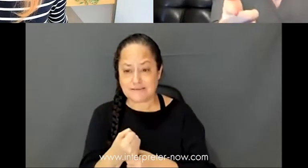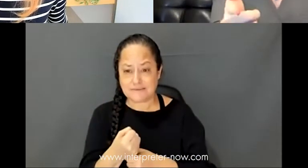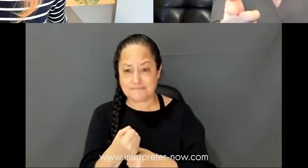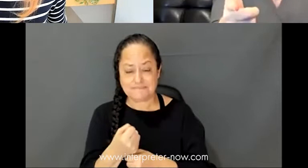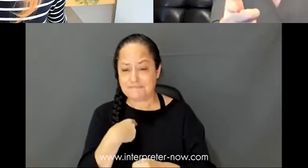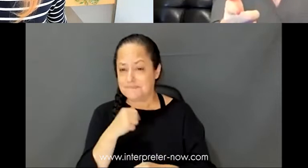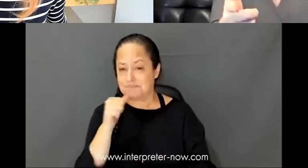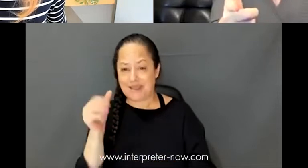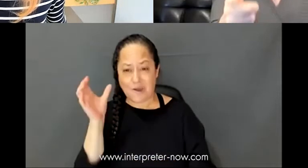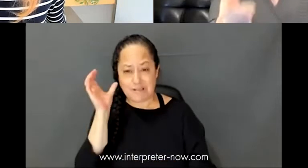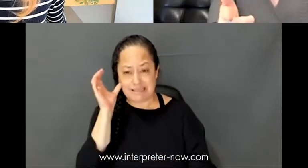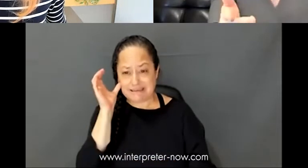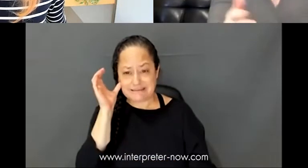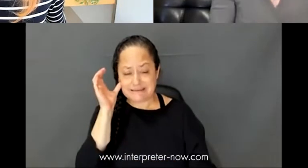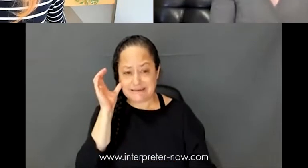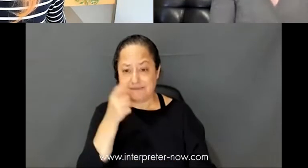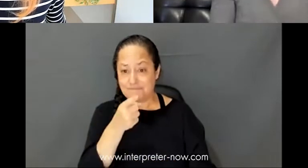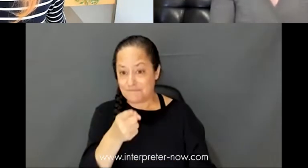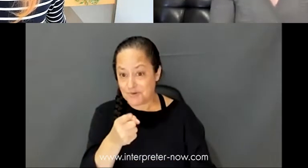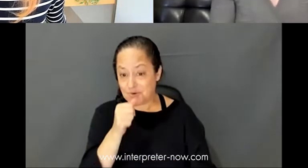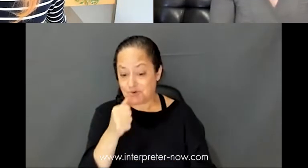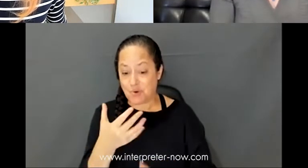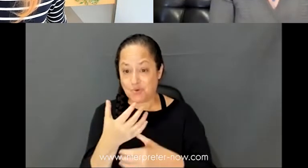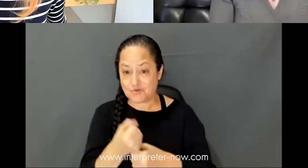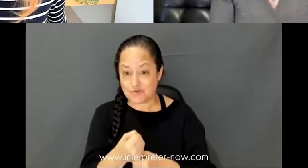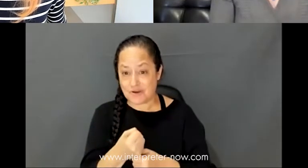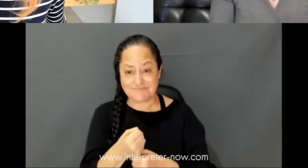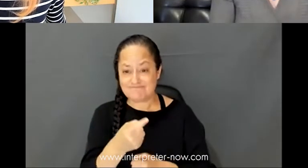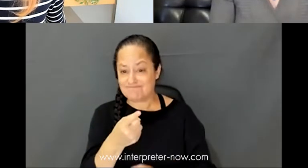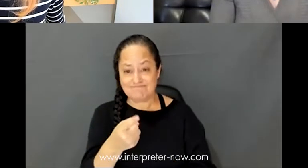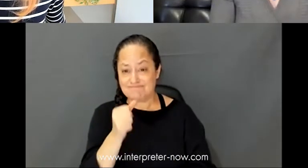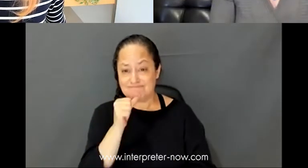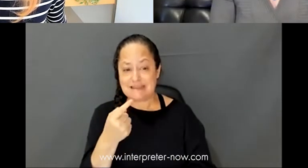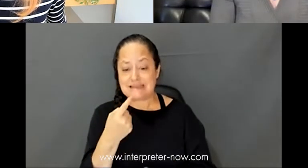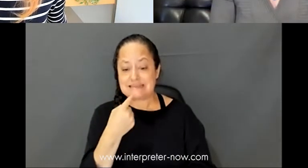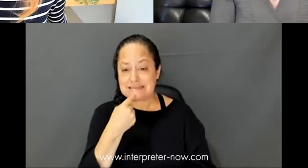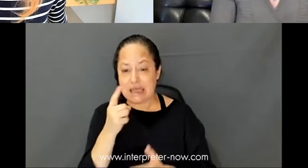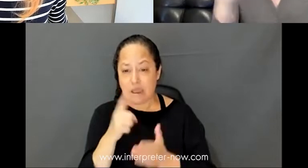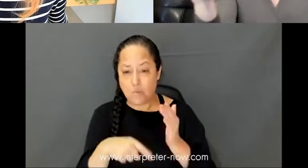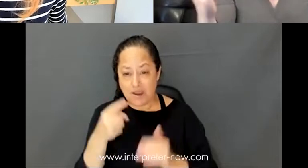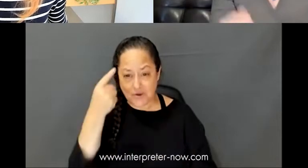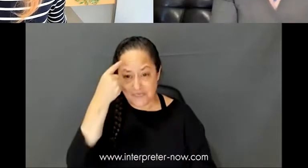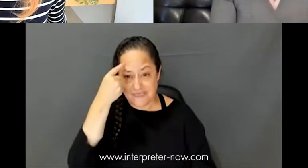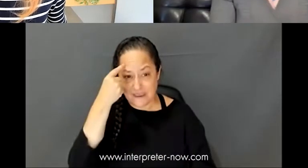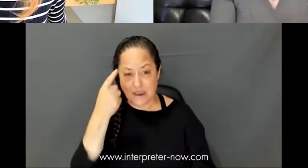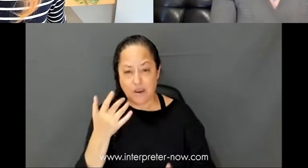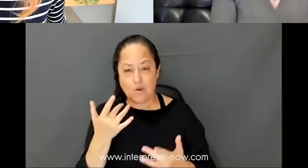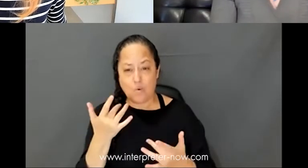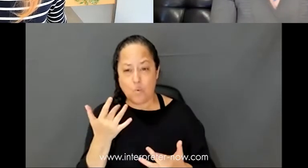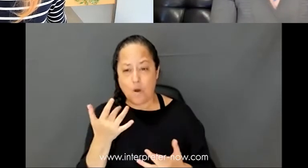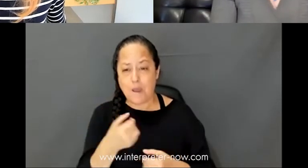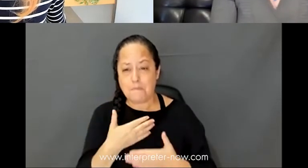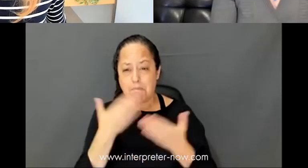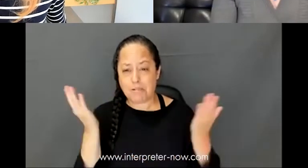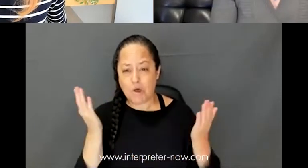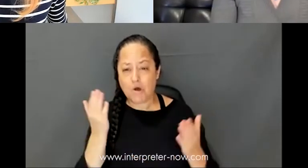going to listen to you. And if you don't have trust, maybe you're not going to say what you're thinking. Why blow this great idea on someone